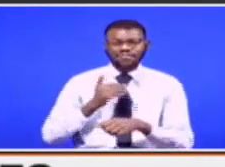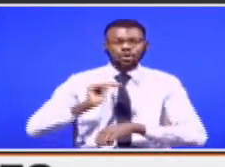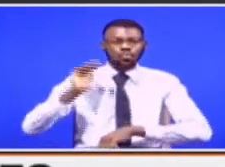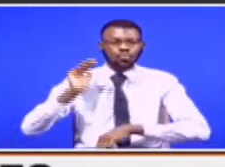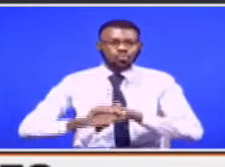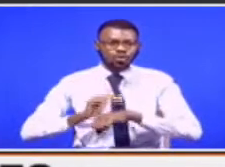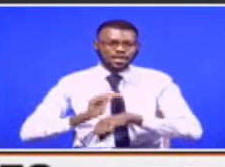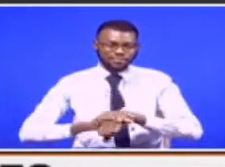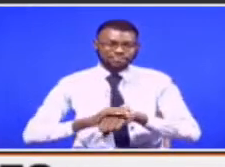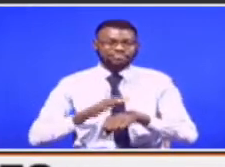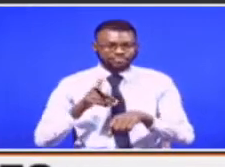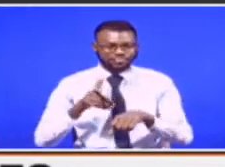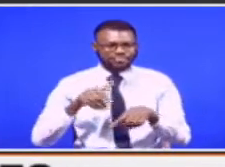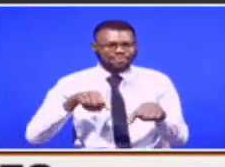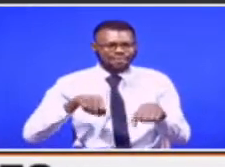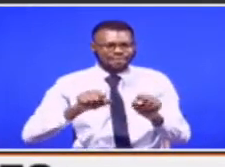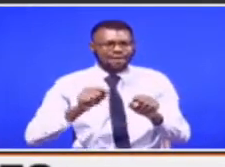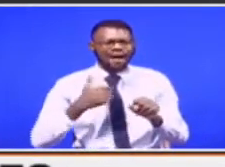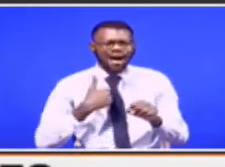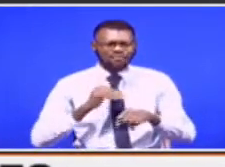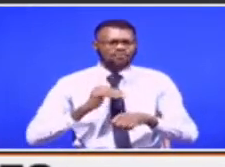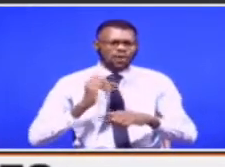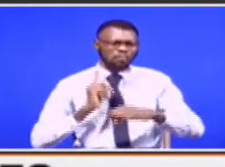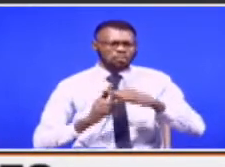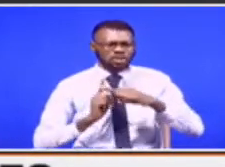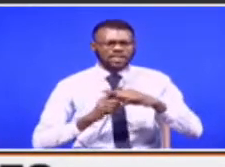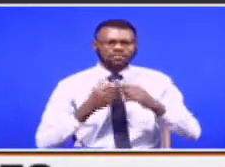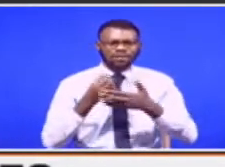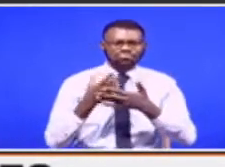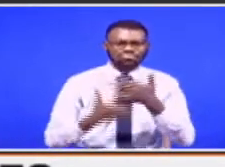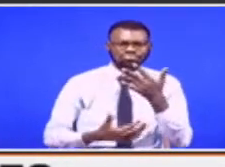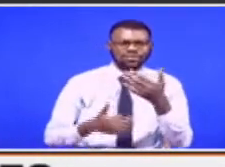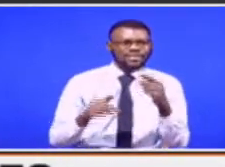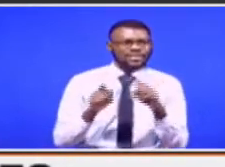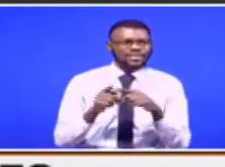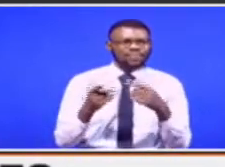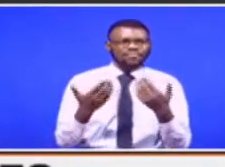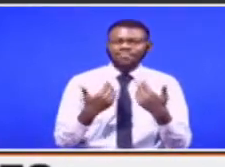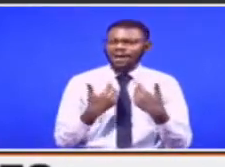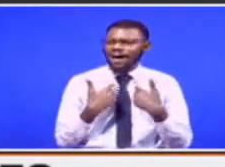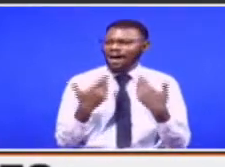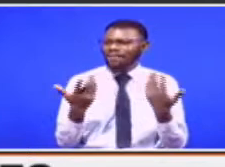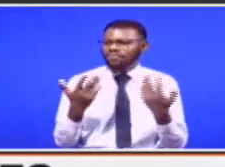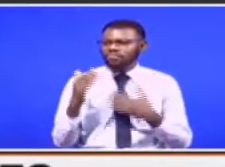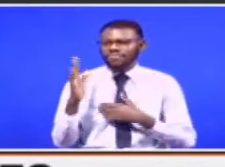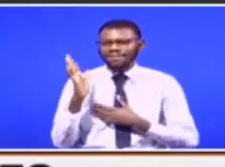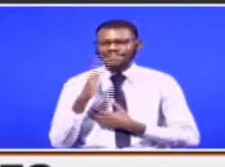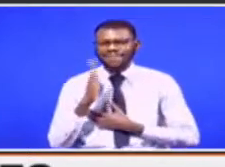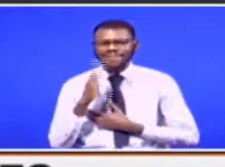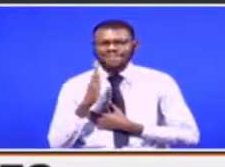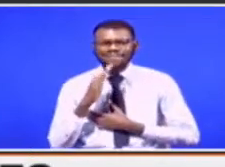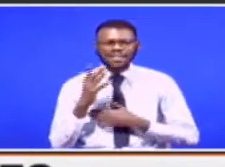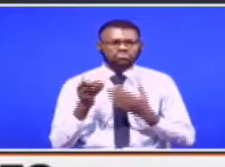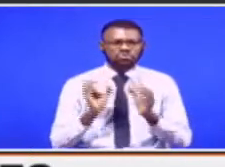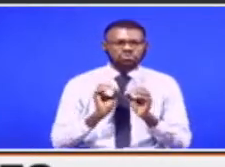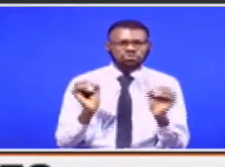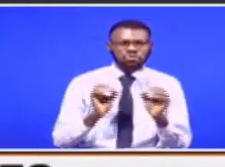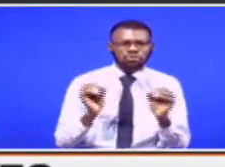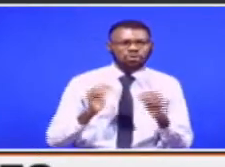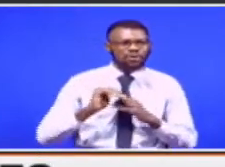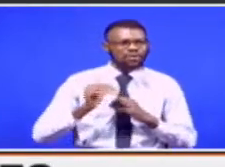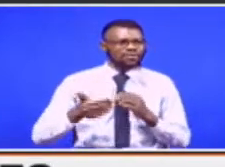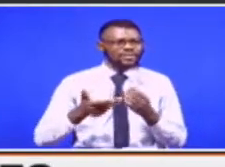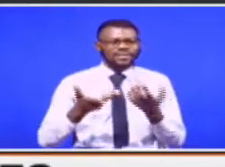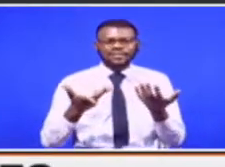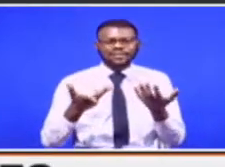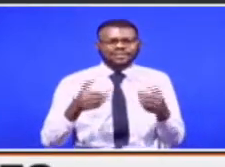launch are several and include zero emissions, reduced noise pollution in the city, increased